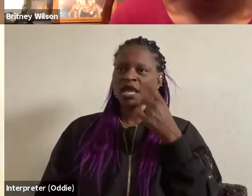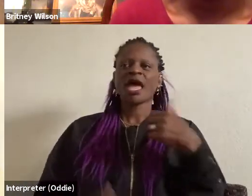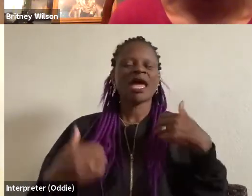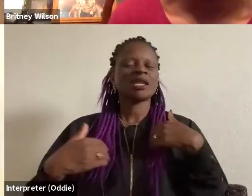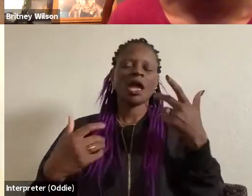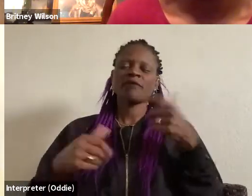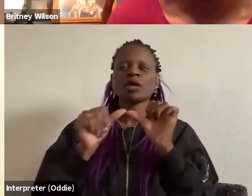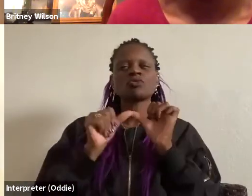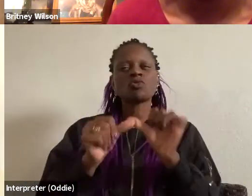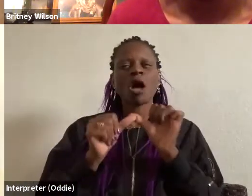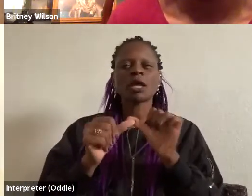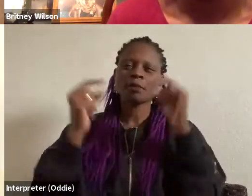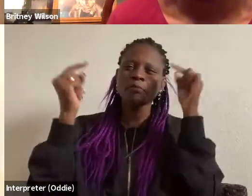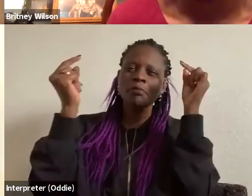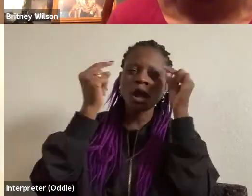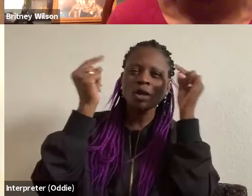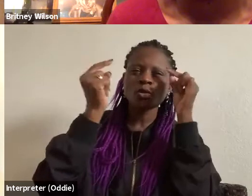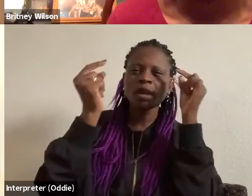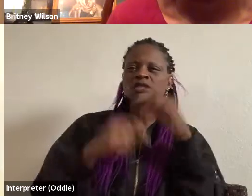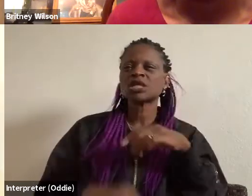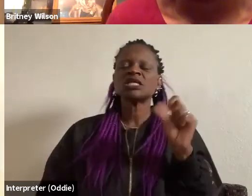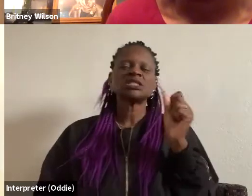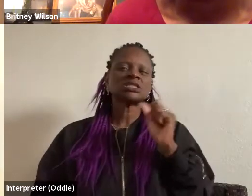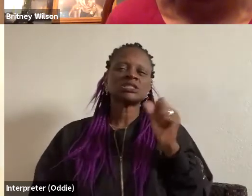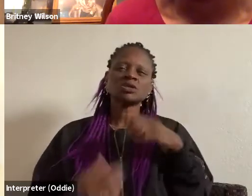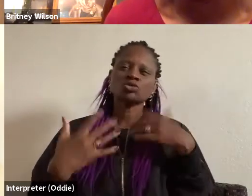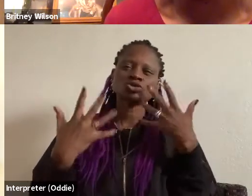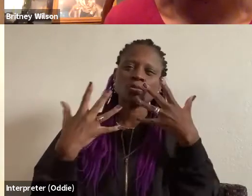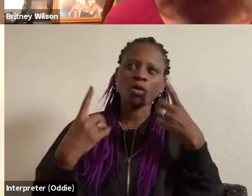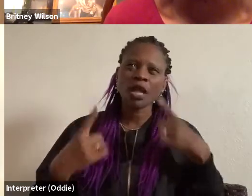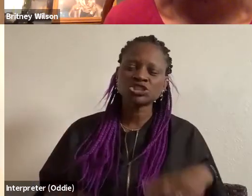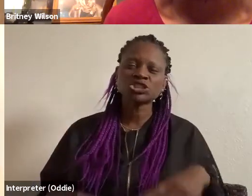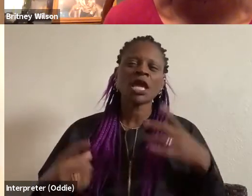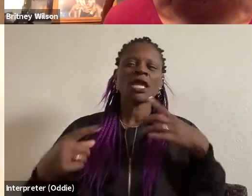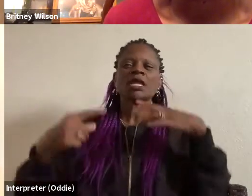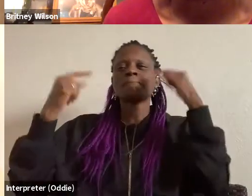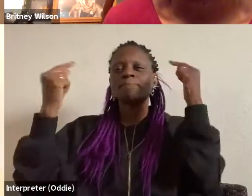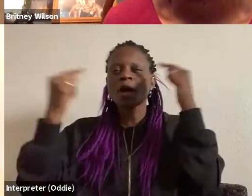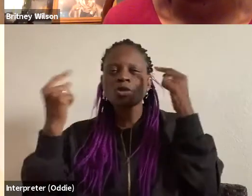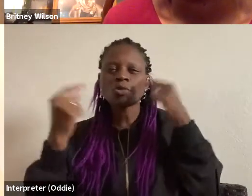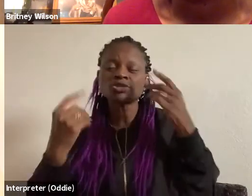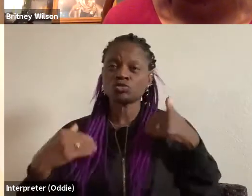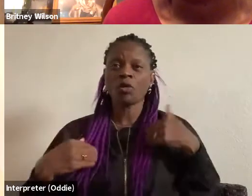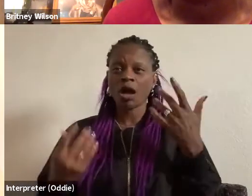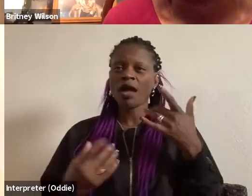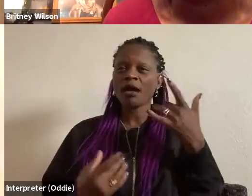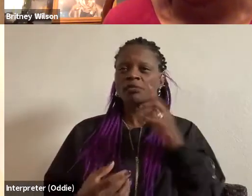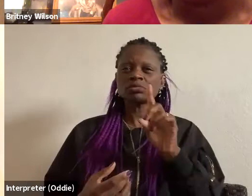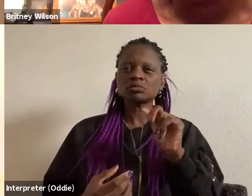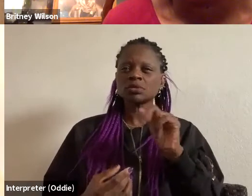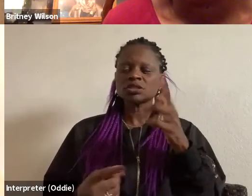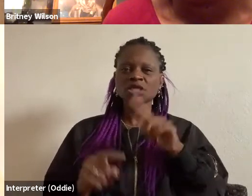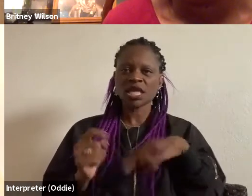migraines, seasonal depression, anxiety. I have, you know, invisible disabilities as well. And I think sometimes